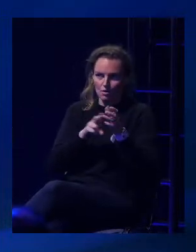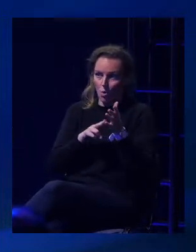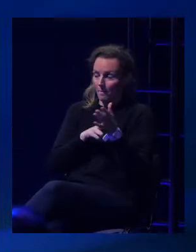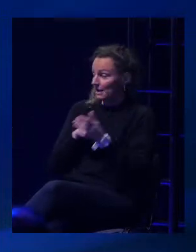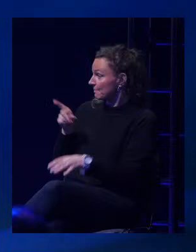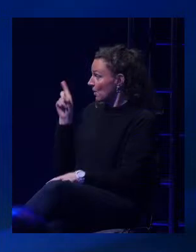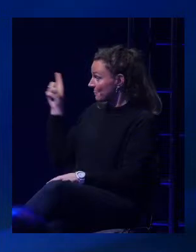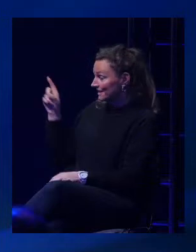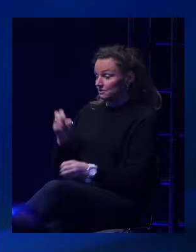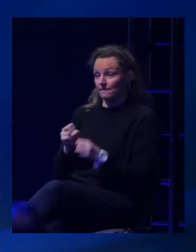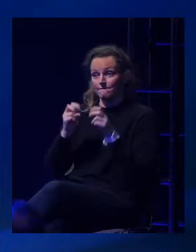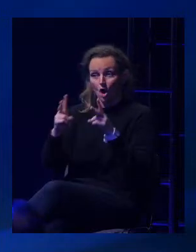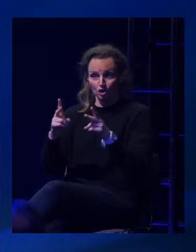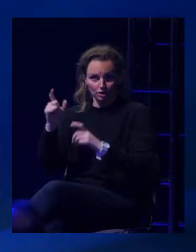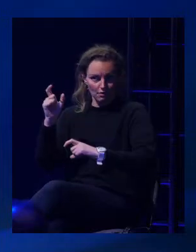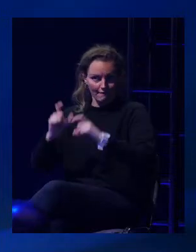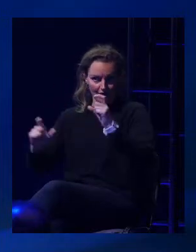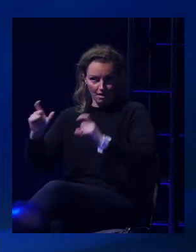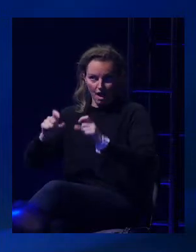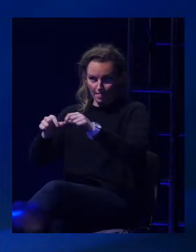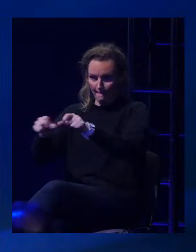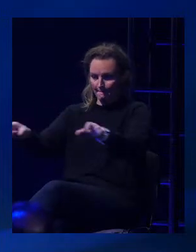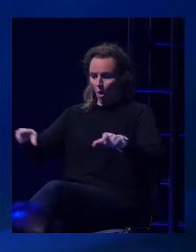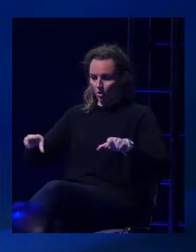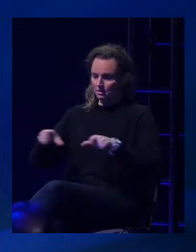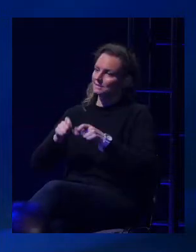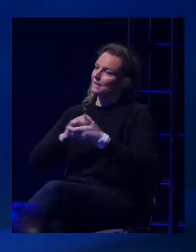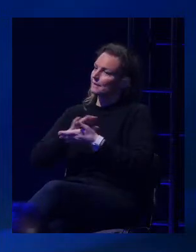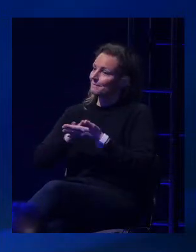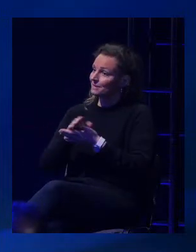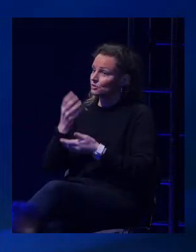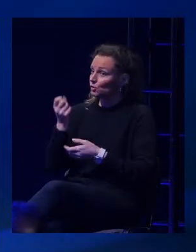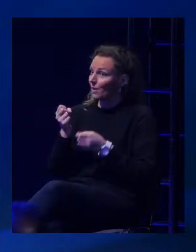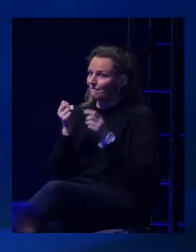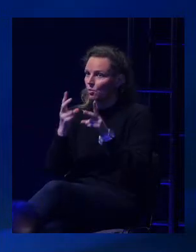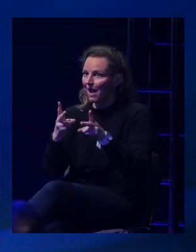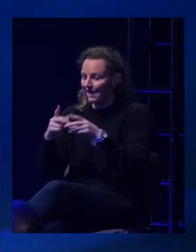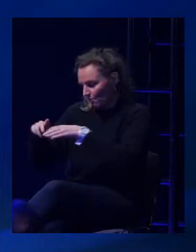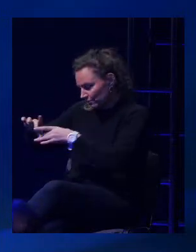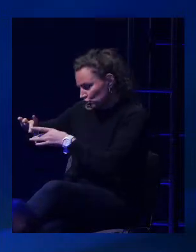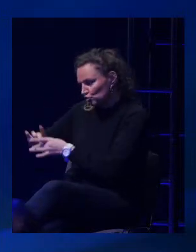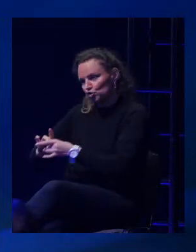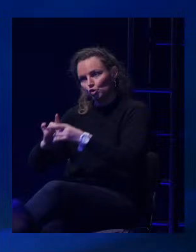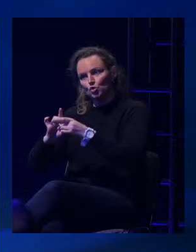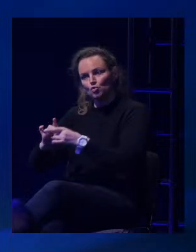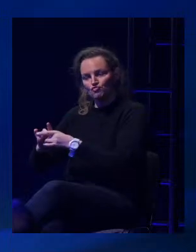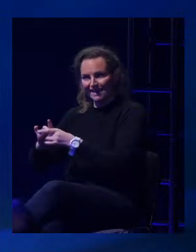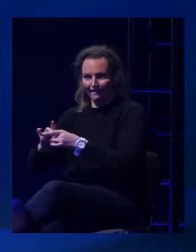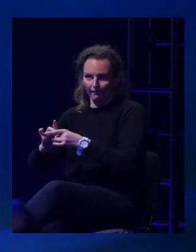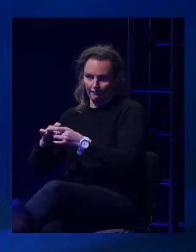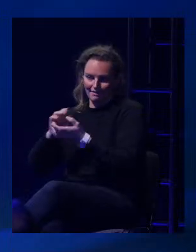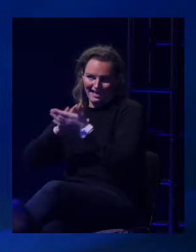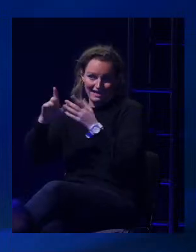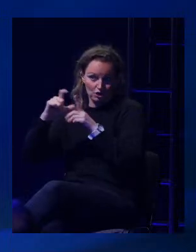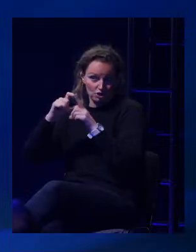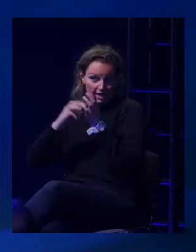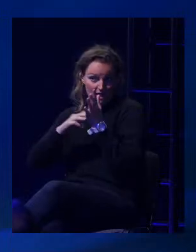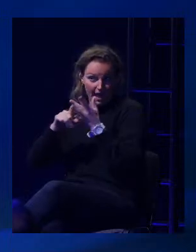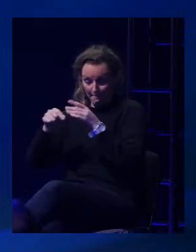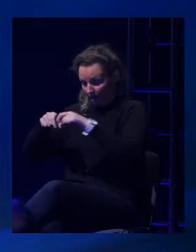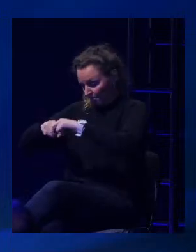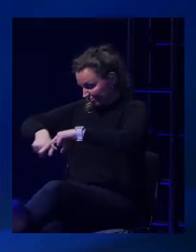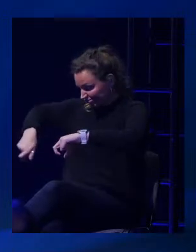version of ColorBox, you do have a way of securing your HDMI cable so it doesn't get easily pulled out on set if that's what you're using to